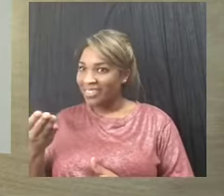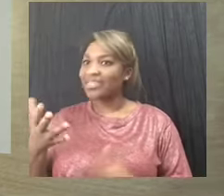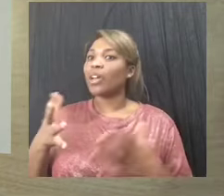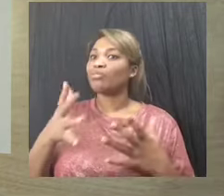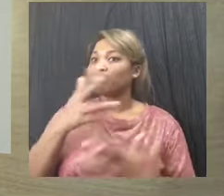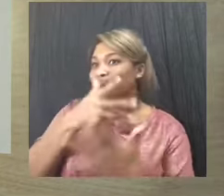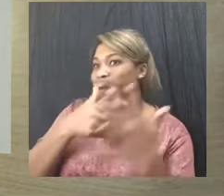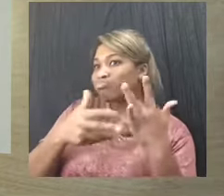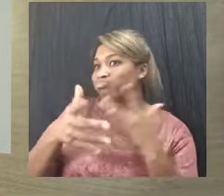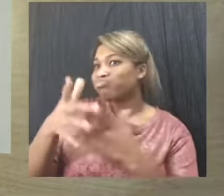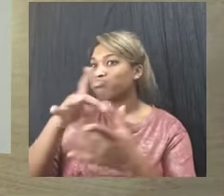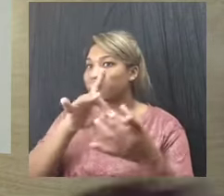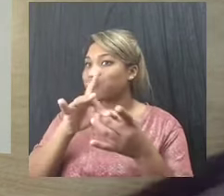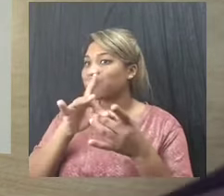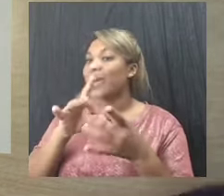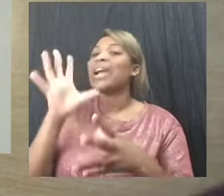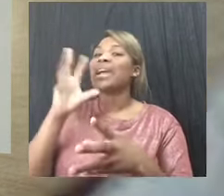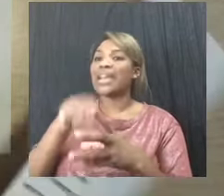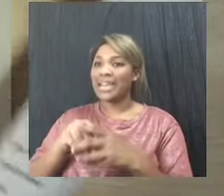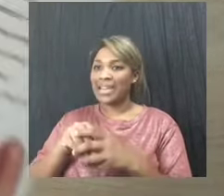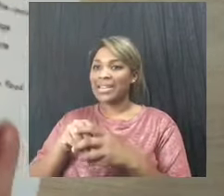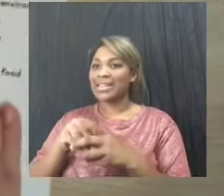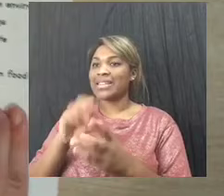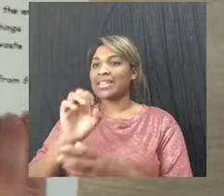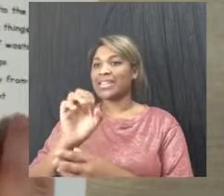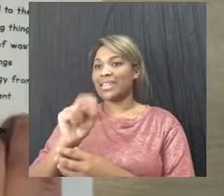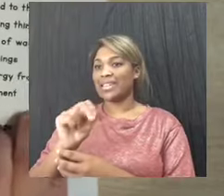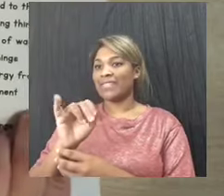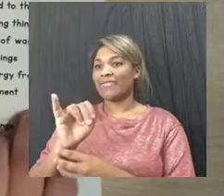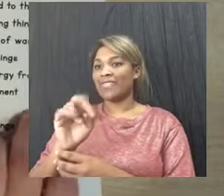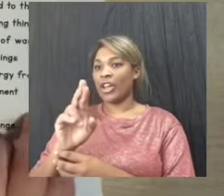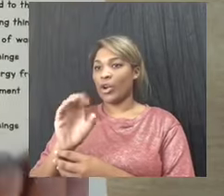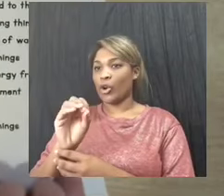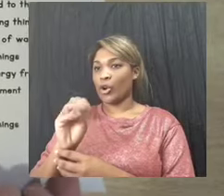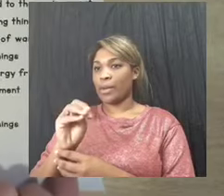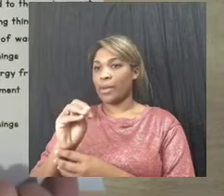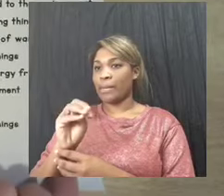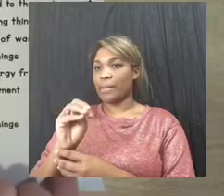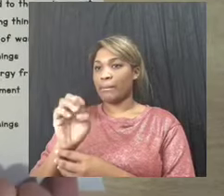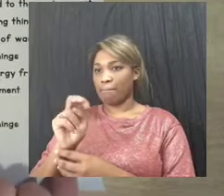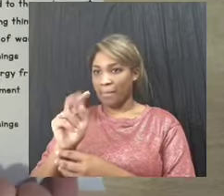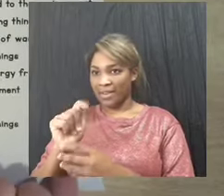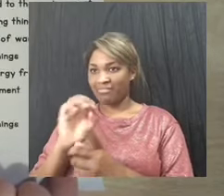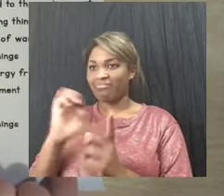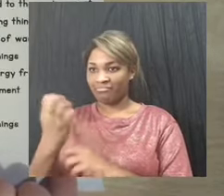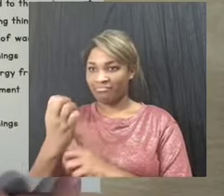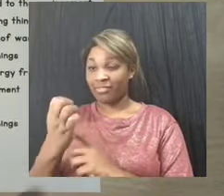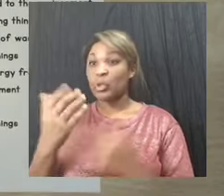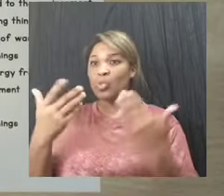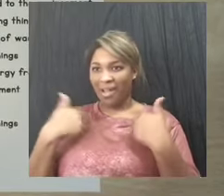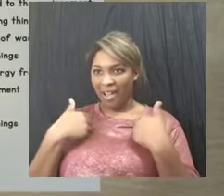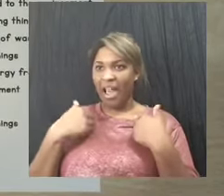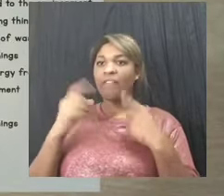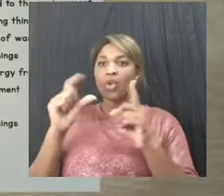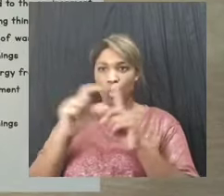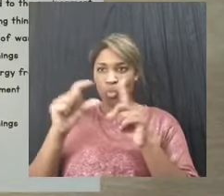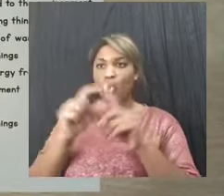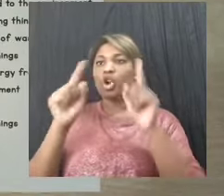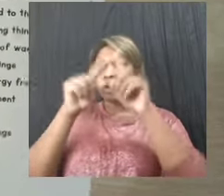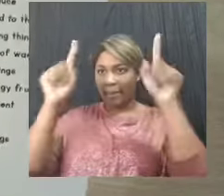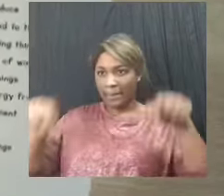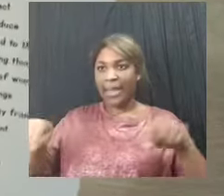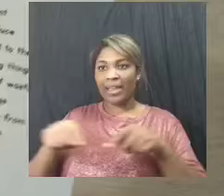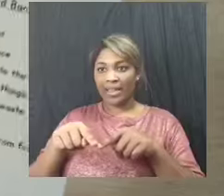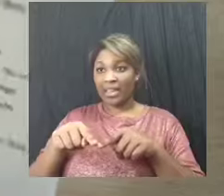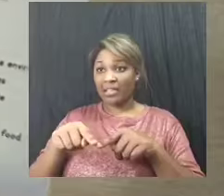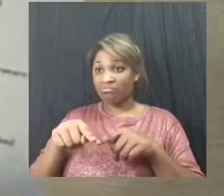interact in an environment. You will have a word bank, so this will help you out. But you'll need to watch the